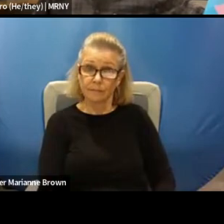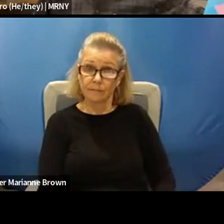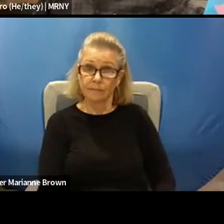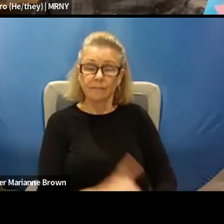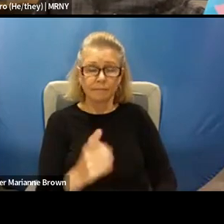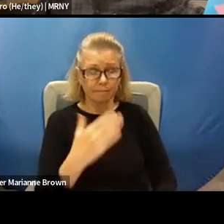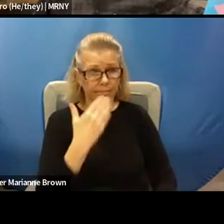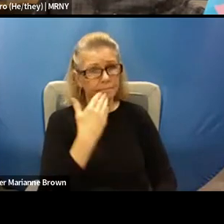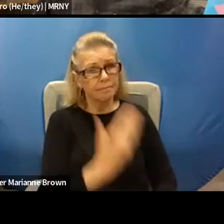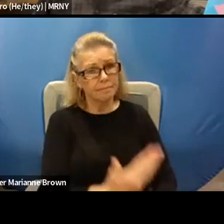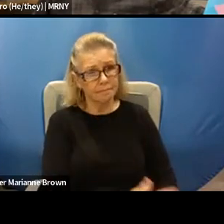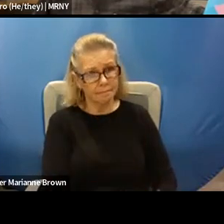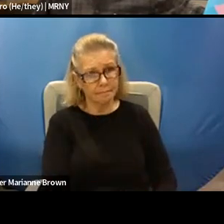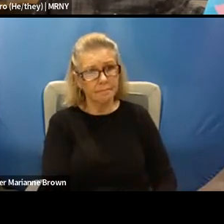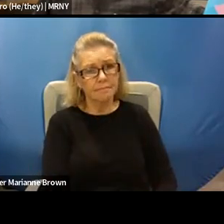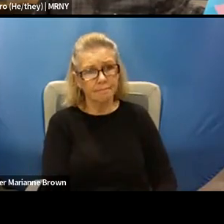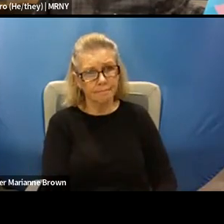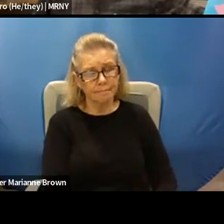Thank you.